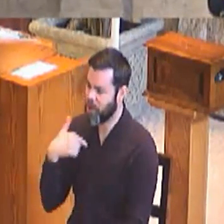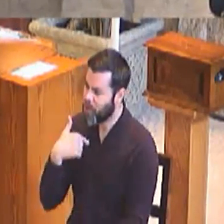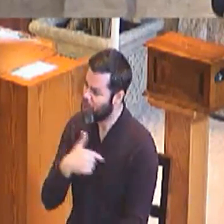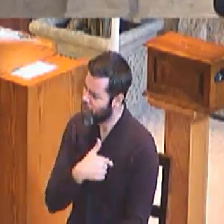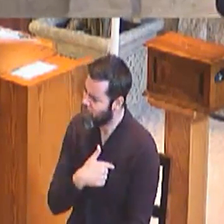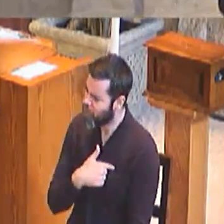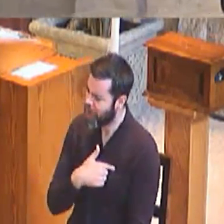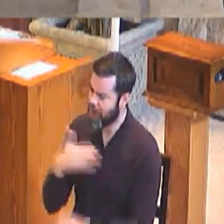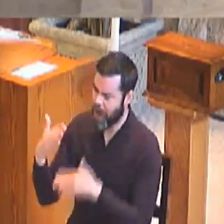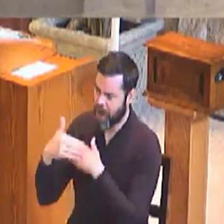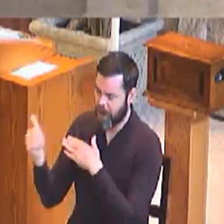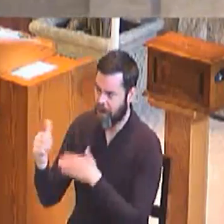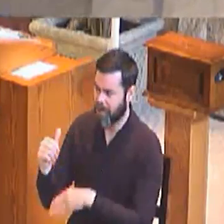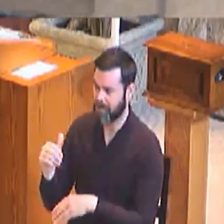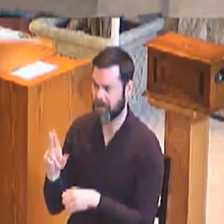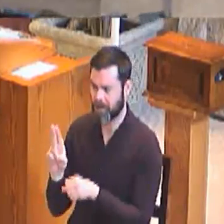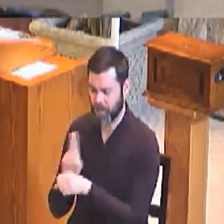behavior.